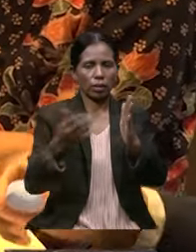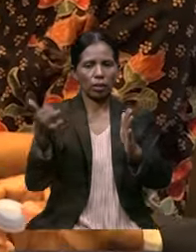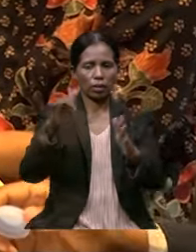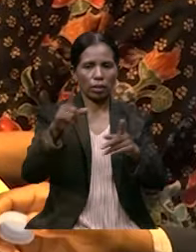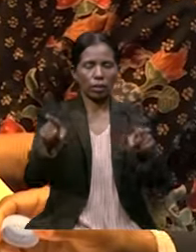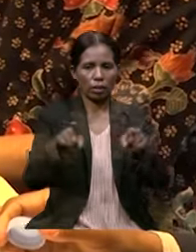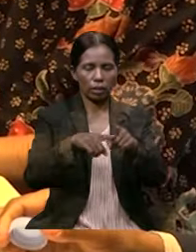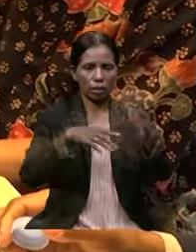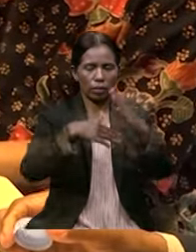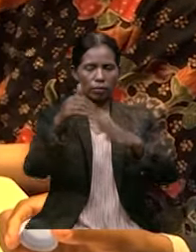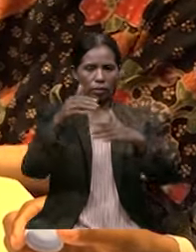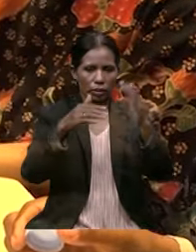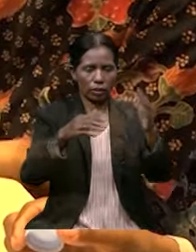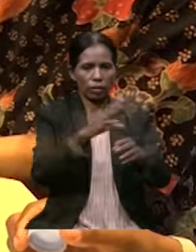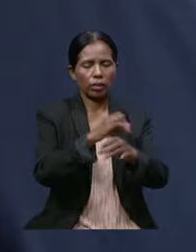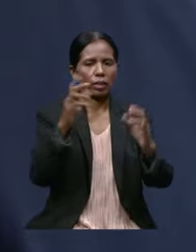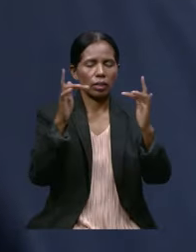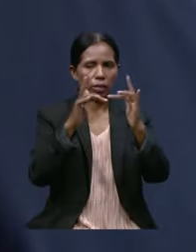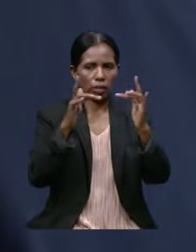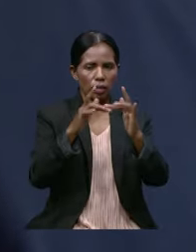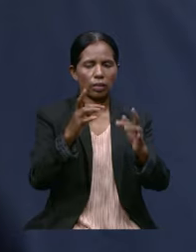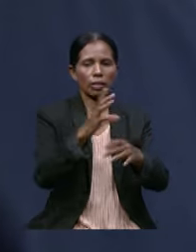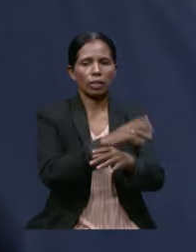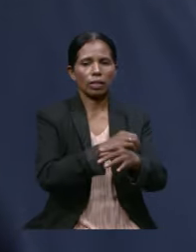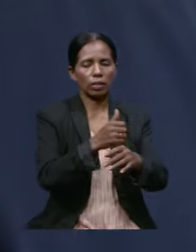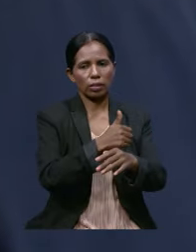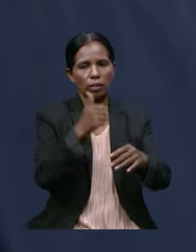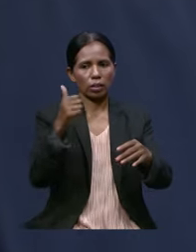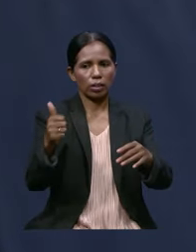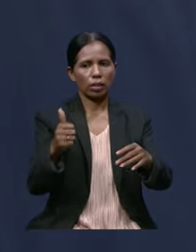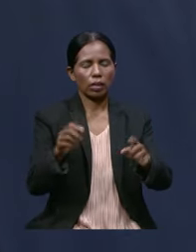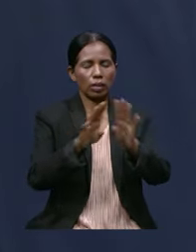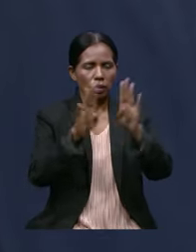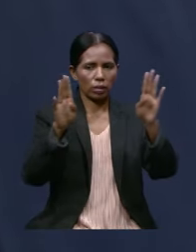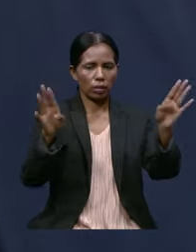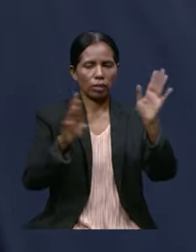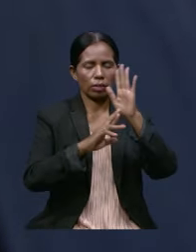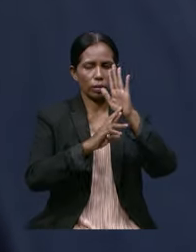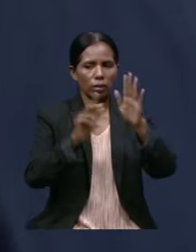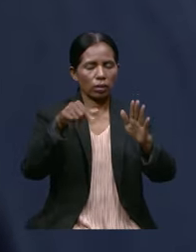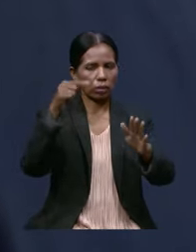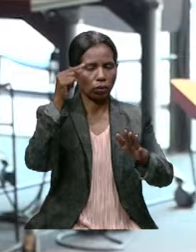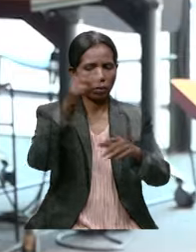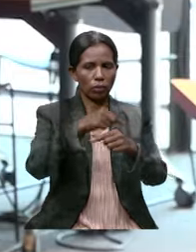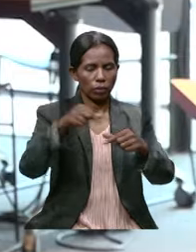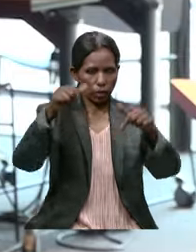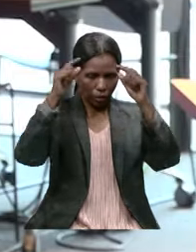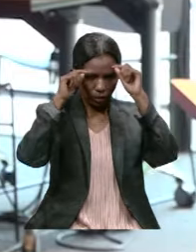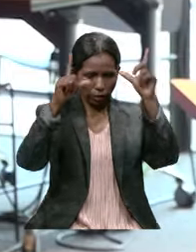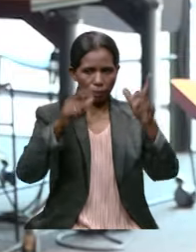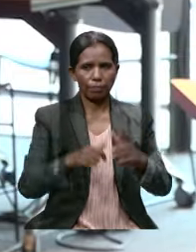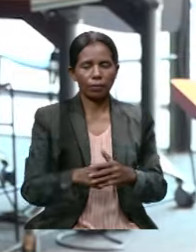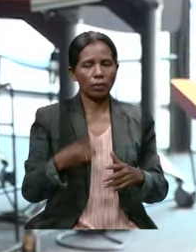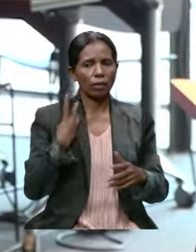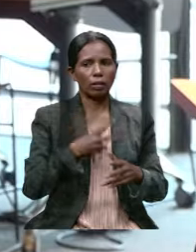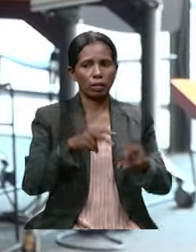hanesan infraestrutura internet, eletricidade no selo tan, molok atu loke representasaun Google e Timor-Leste. We need